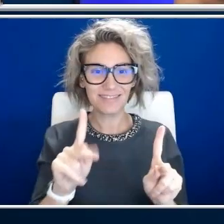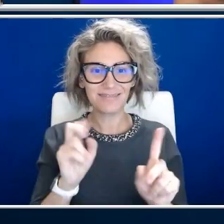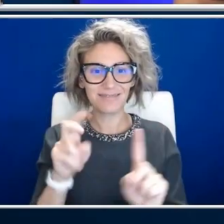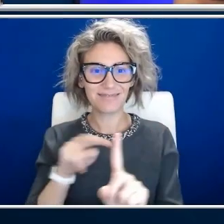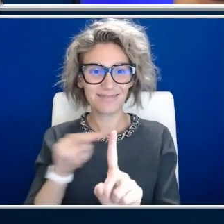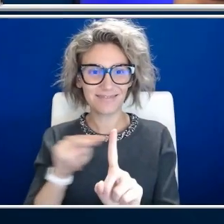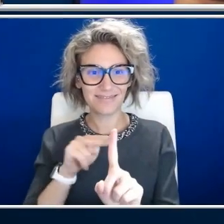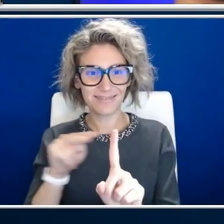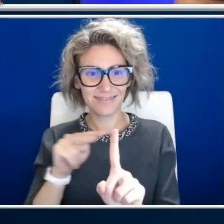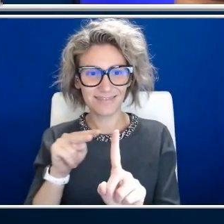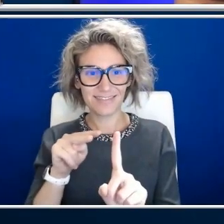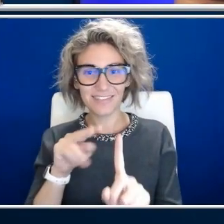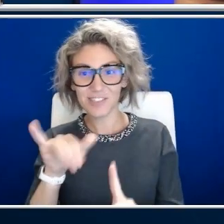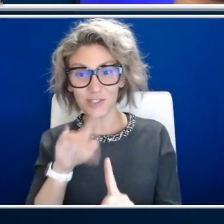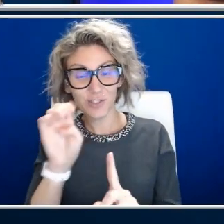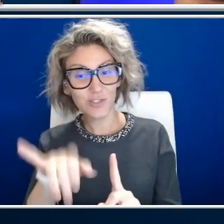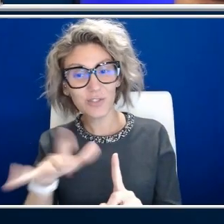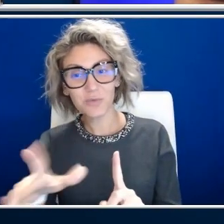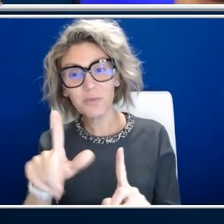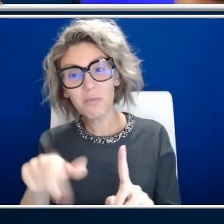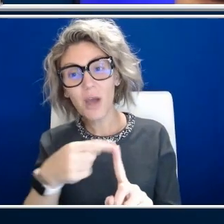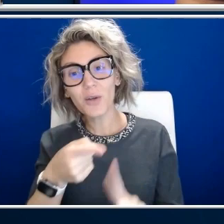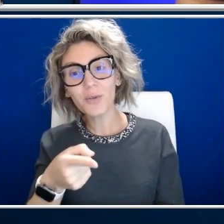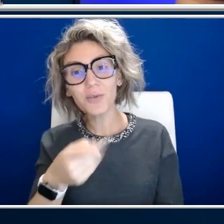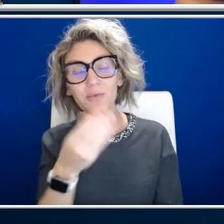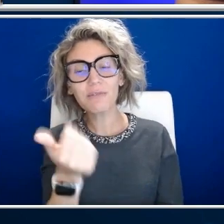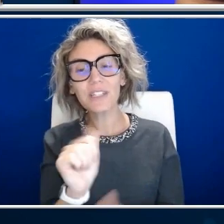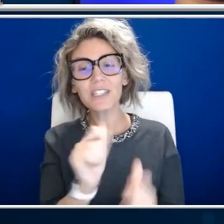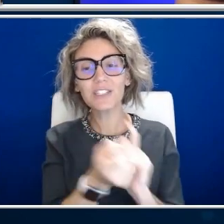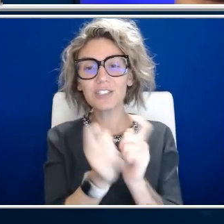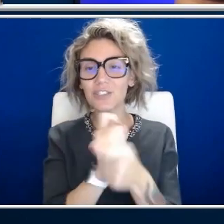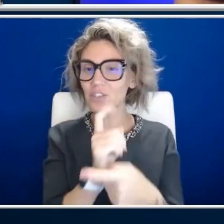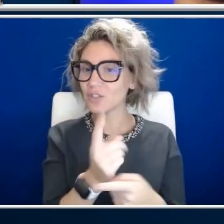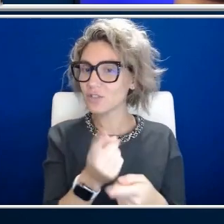cool. Joey, what about you? Any changes you've had to make?